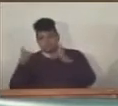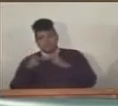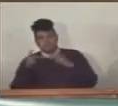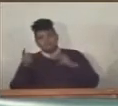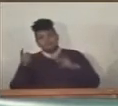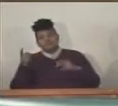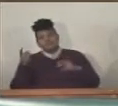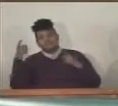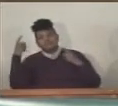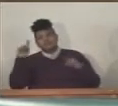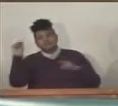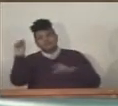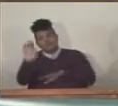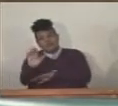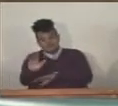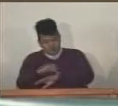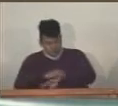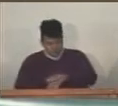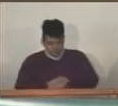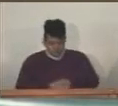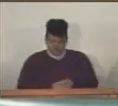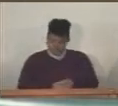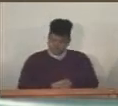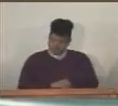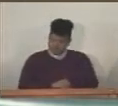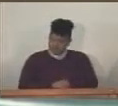Tuesday afternoon. And